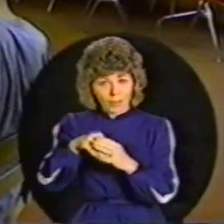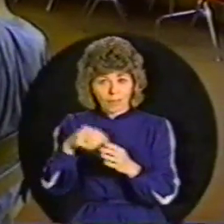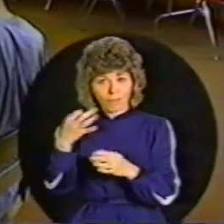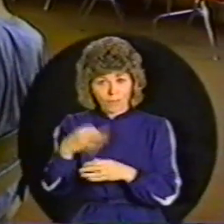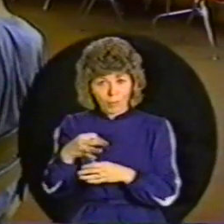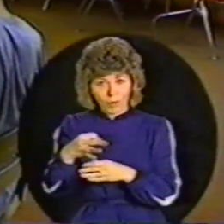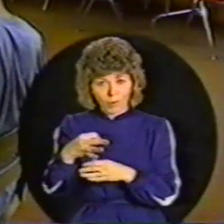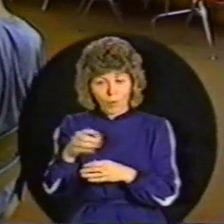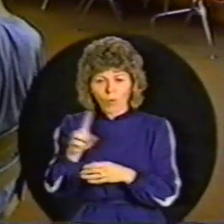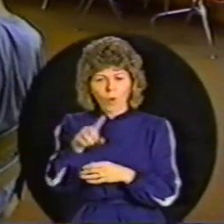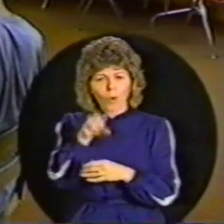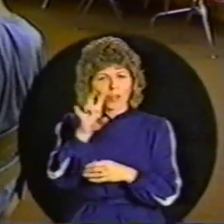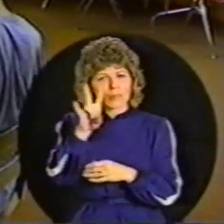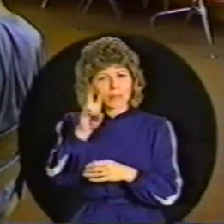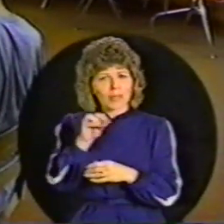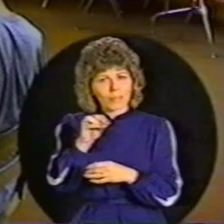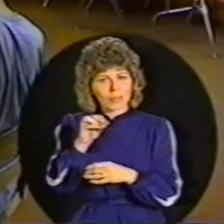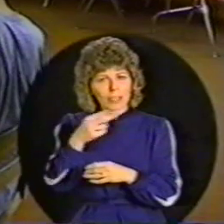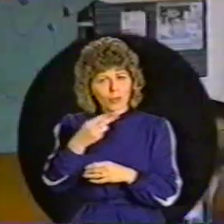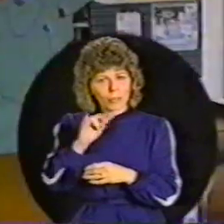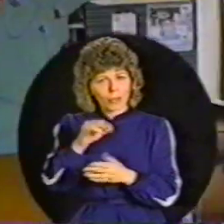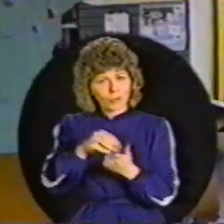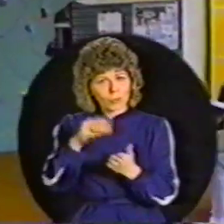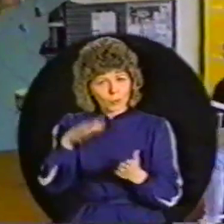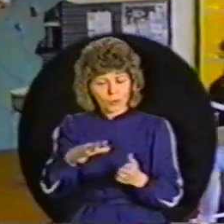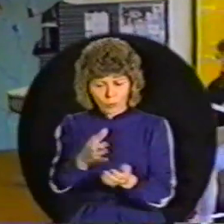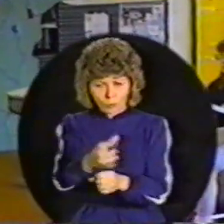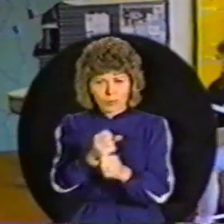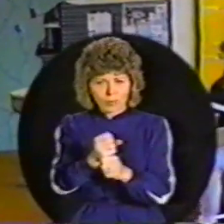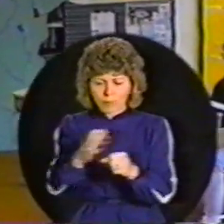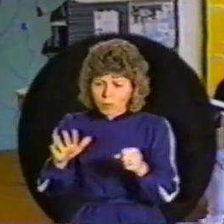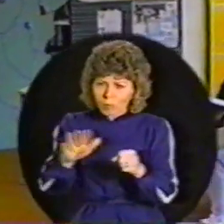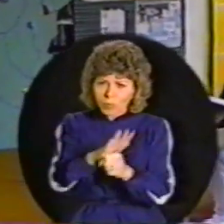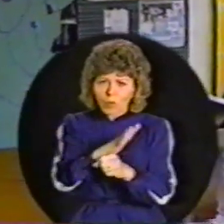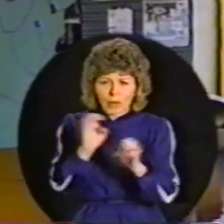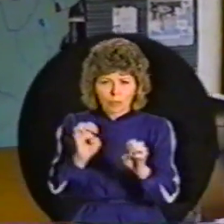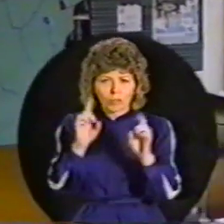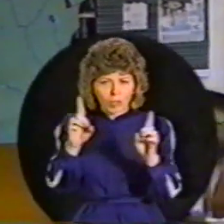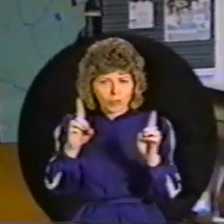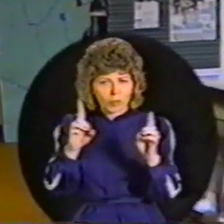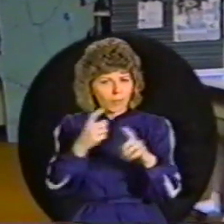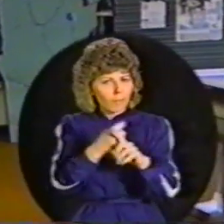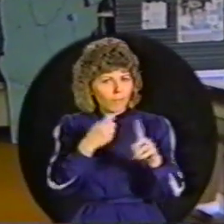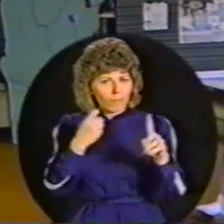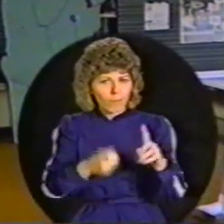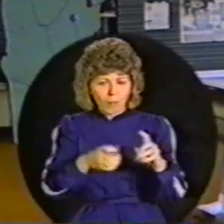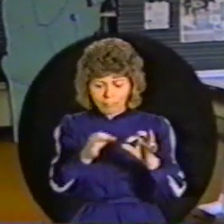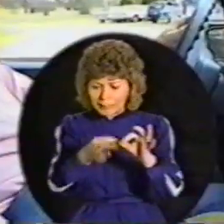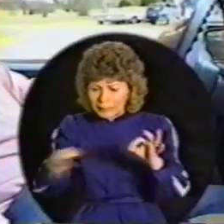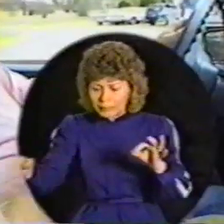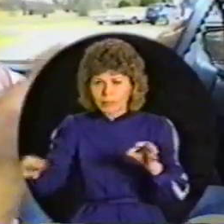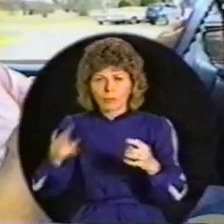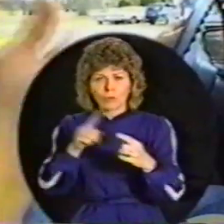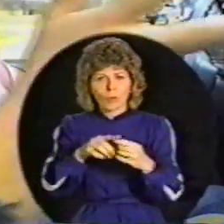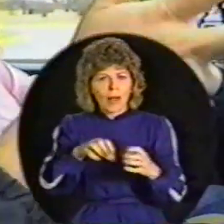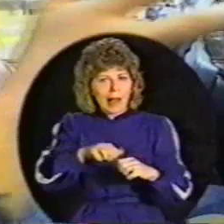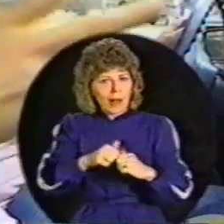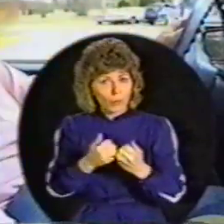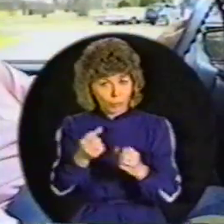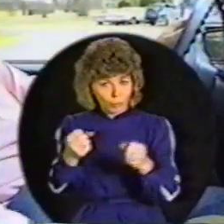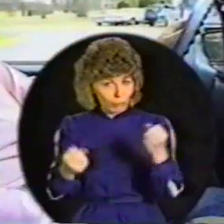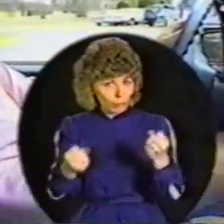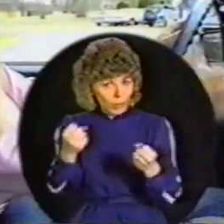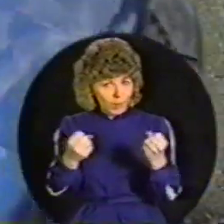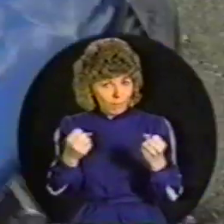Here, 170 hearing impaired students receive a thorough education in everything from diagramming a sentence to learning how